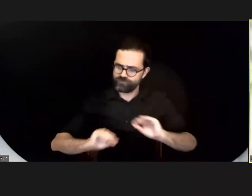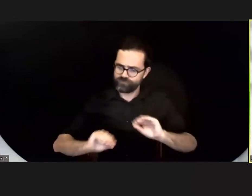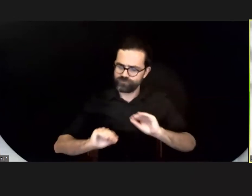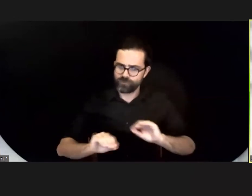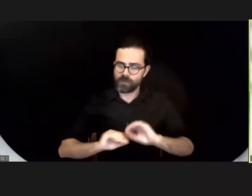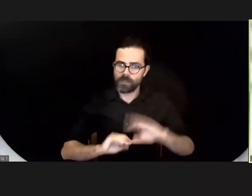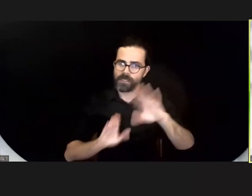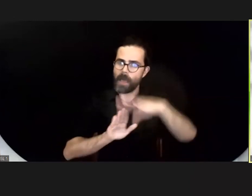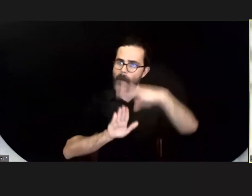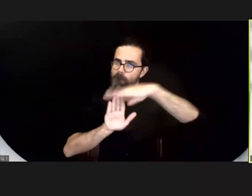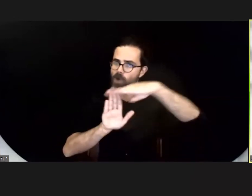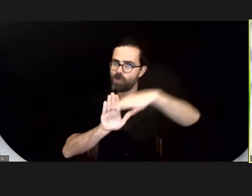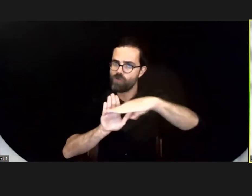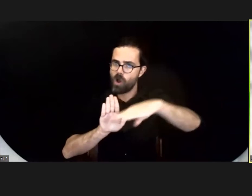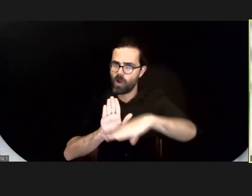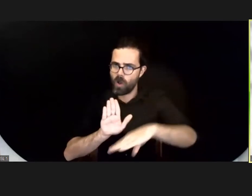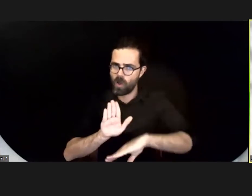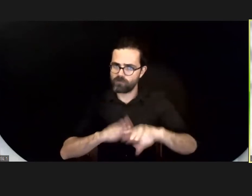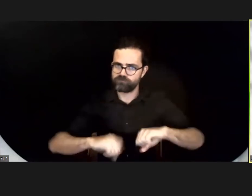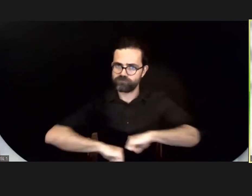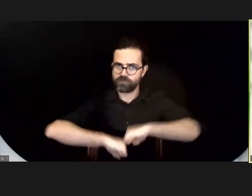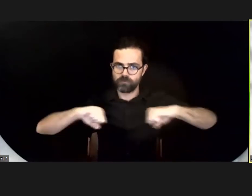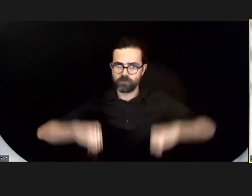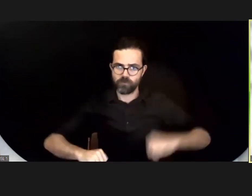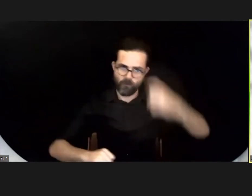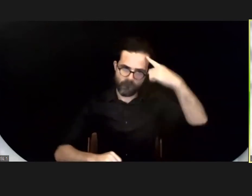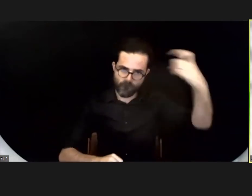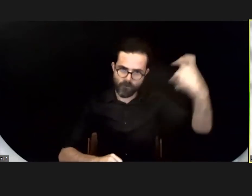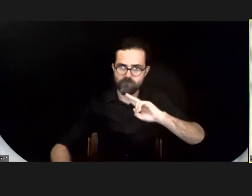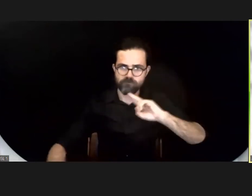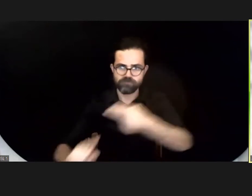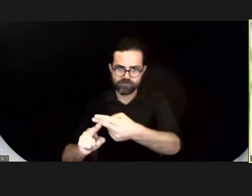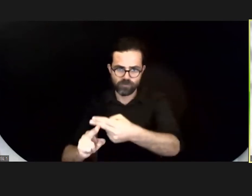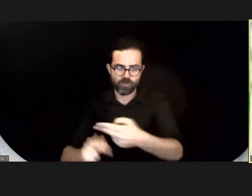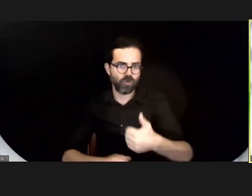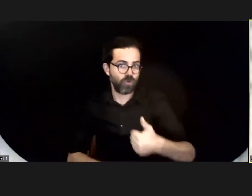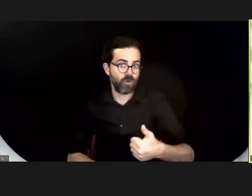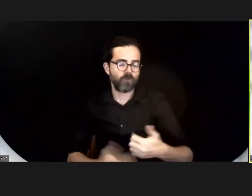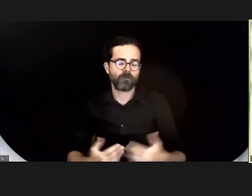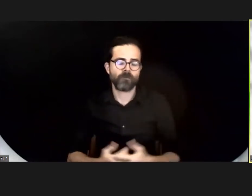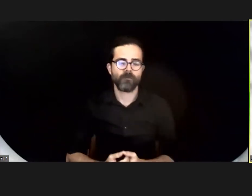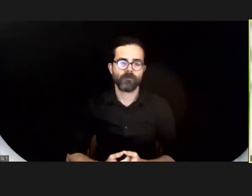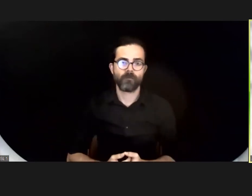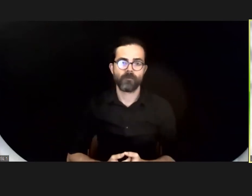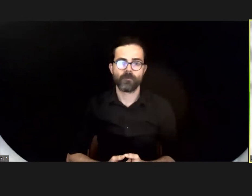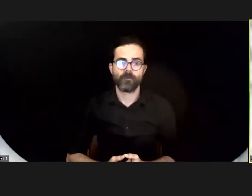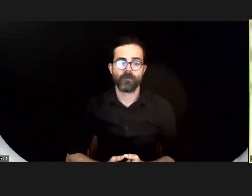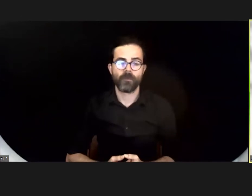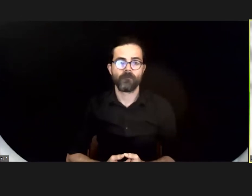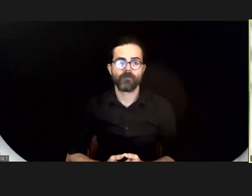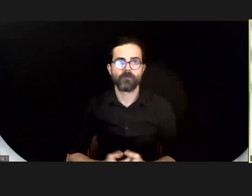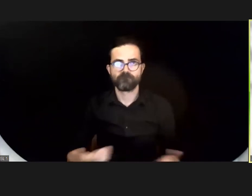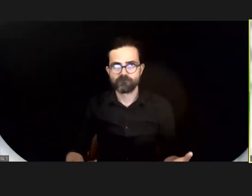really good answer. In other words, and to summarize, in a real case, if a deaf-blind